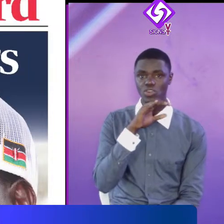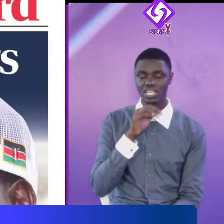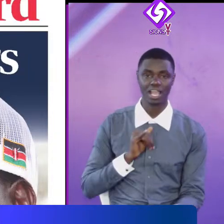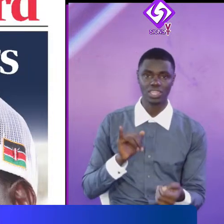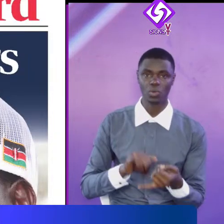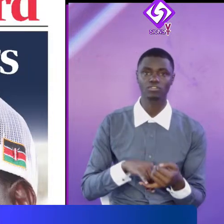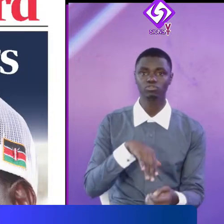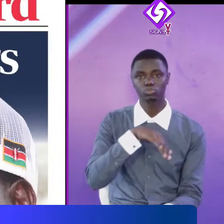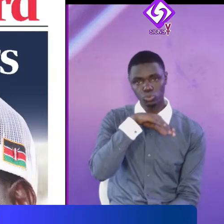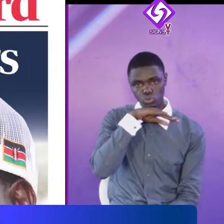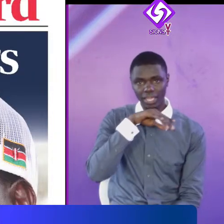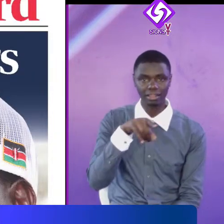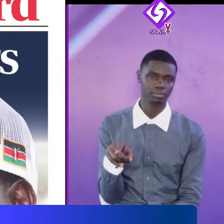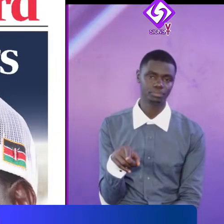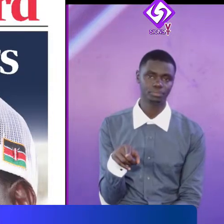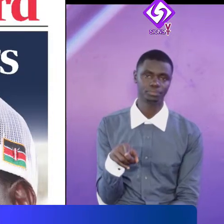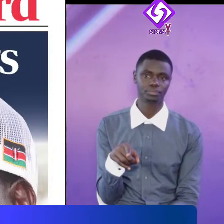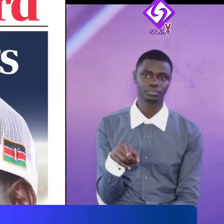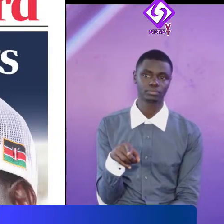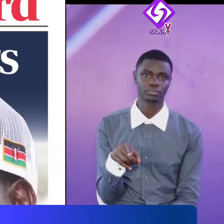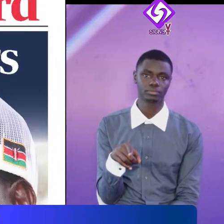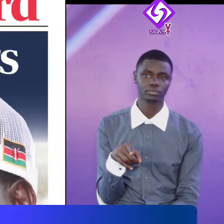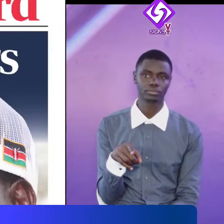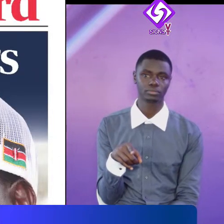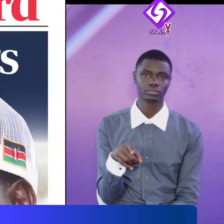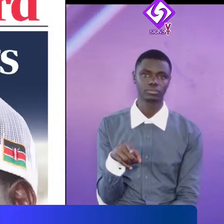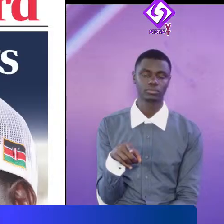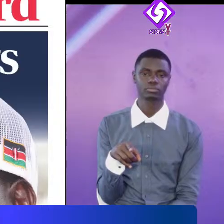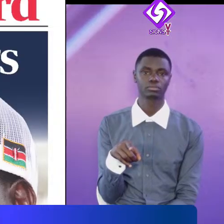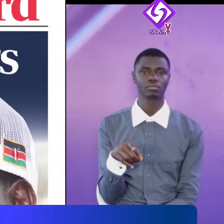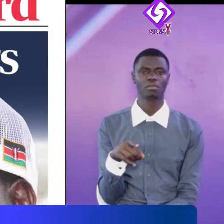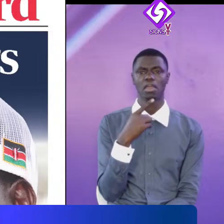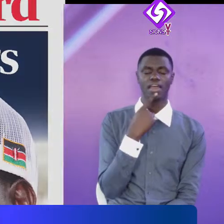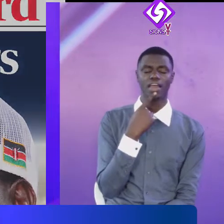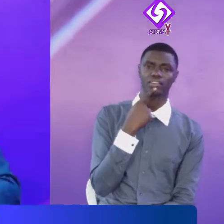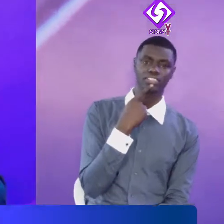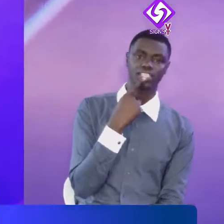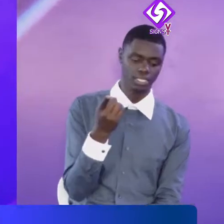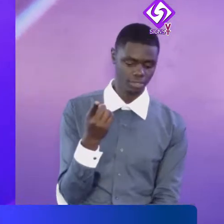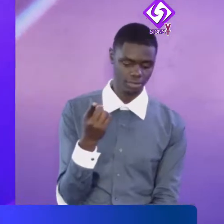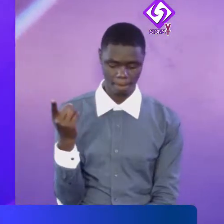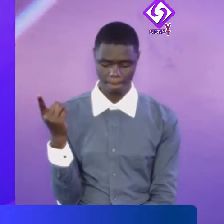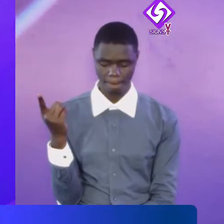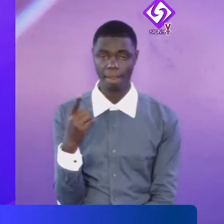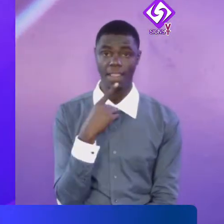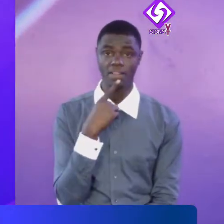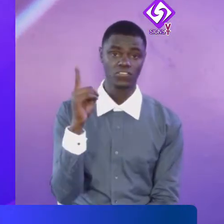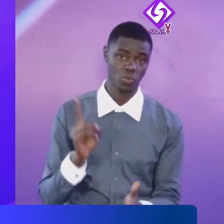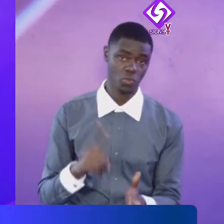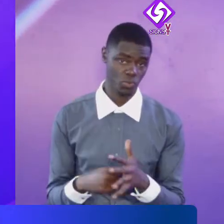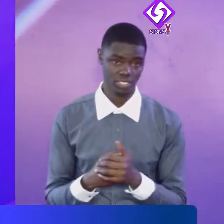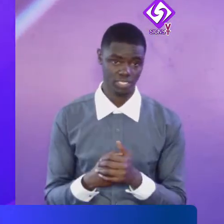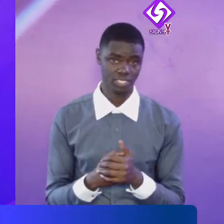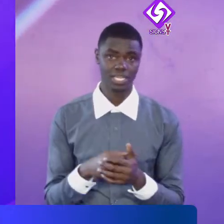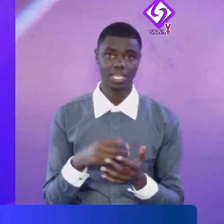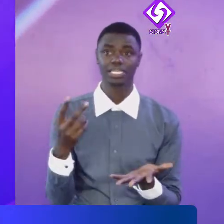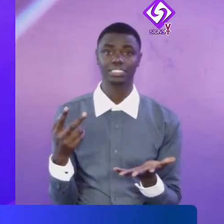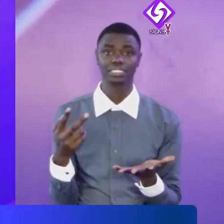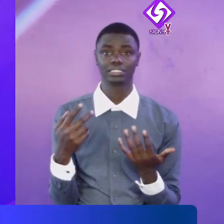to the Raila former Odinga, president, the former vice president, prime minister, yes, has said that his life